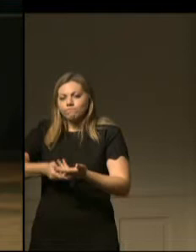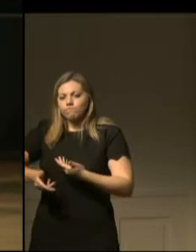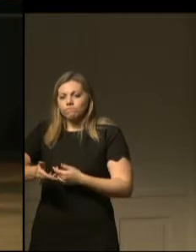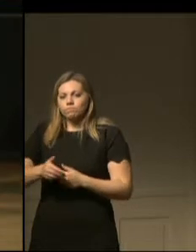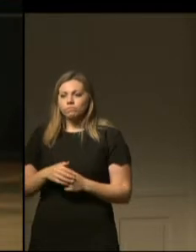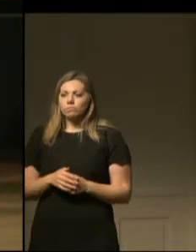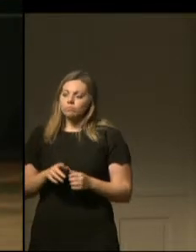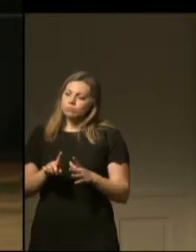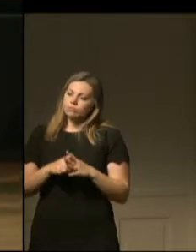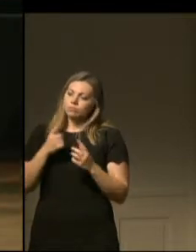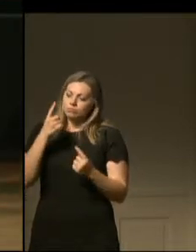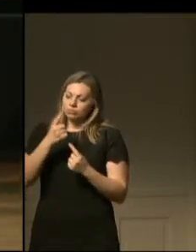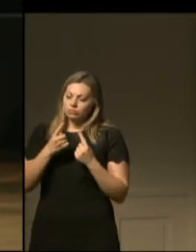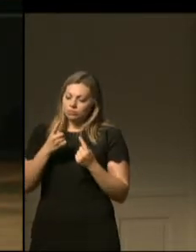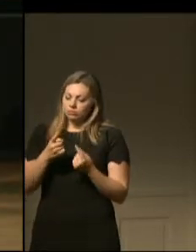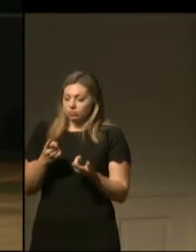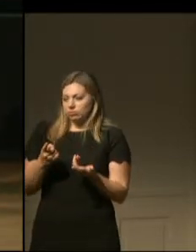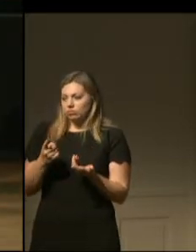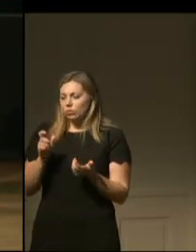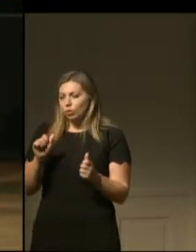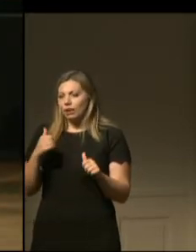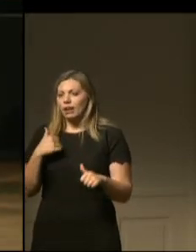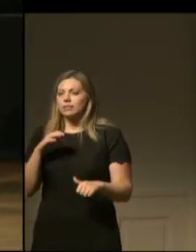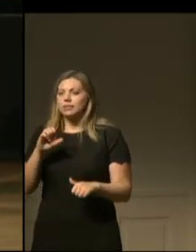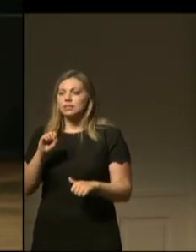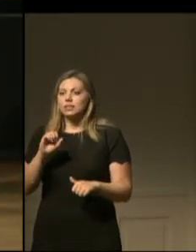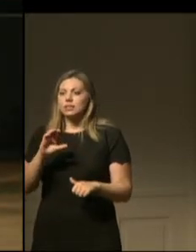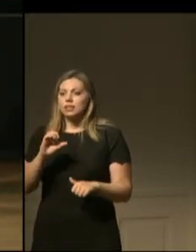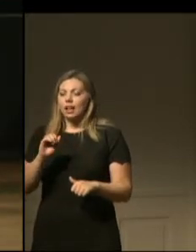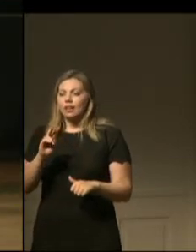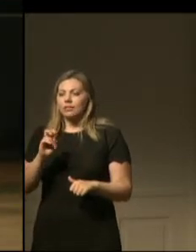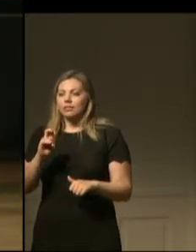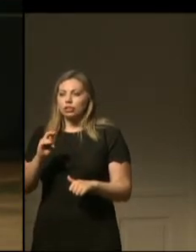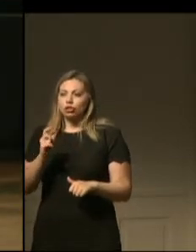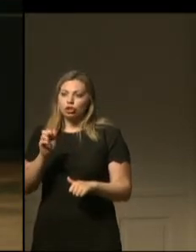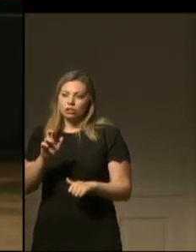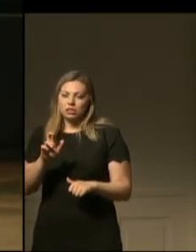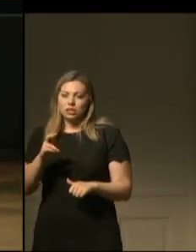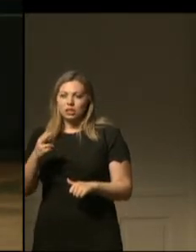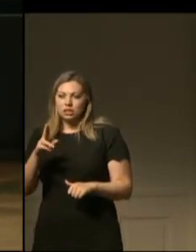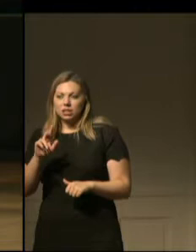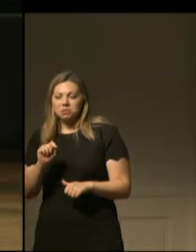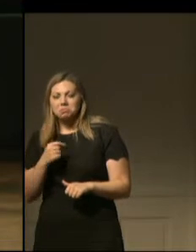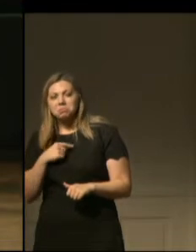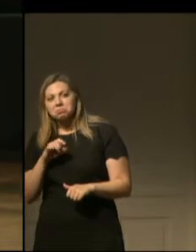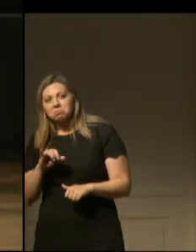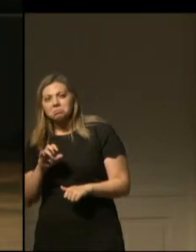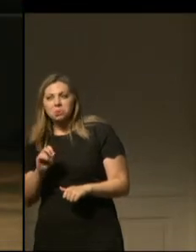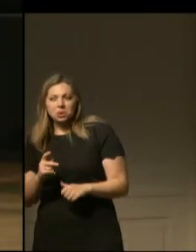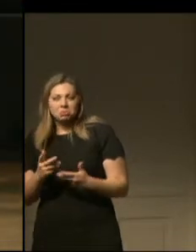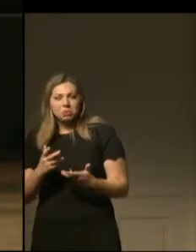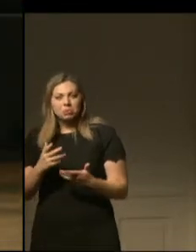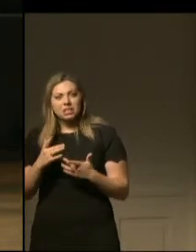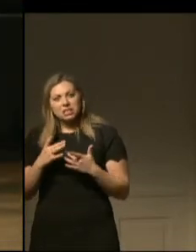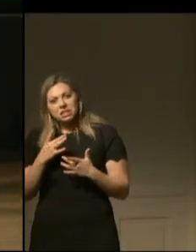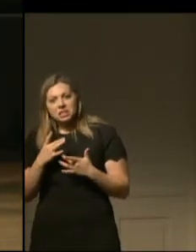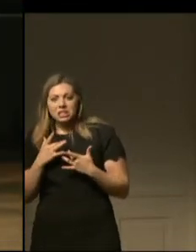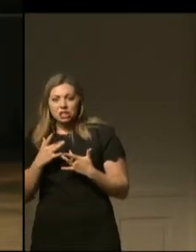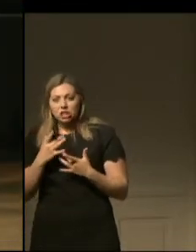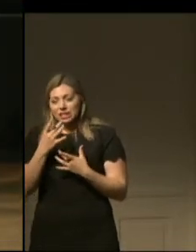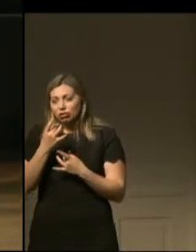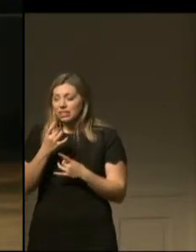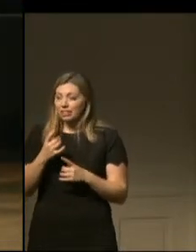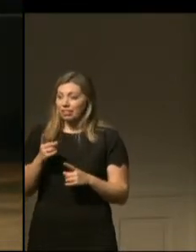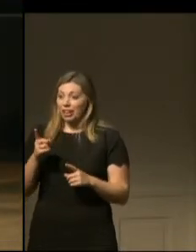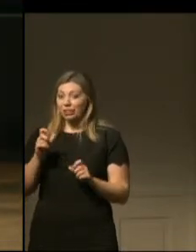they started thinking about, well, we could have a scavenger hunt. And it was like, cool, that might be an interesting way to do it. I was really happy that they weren't like, we